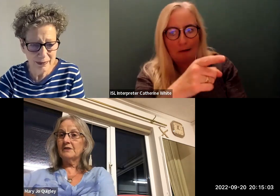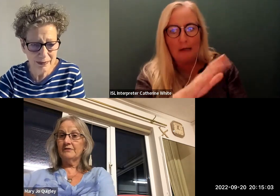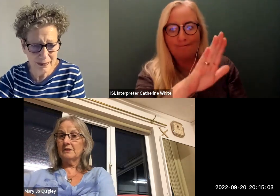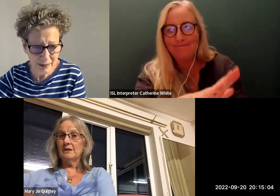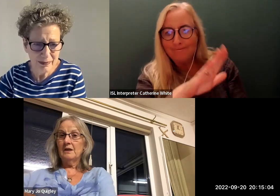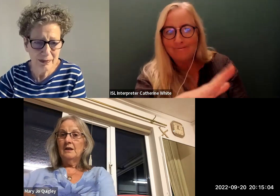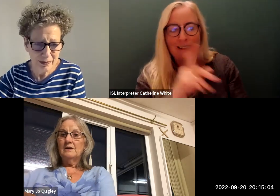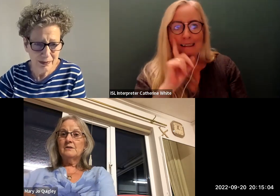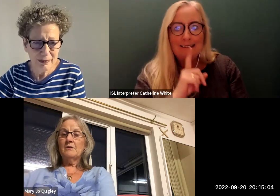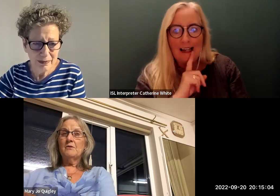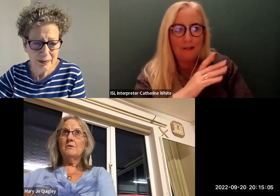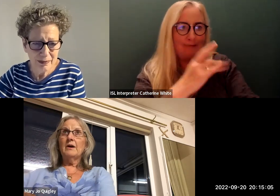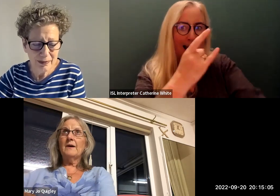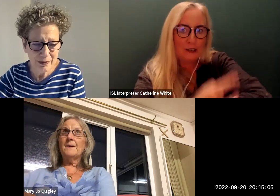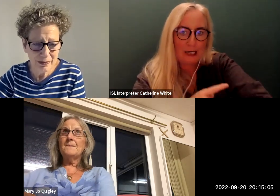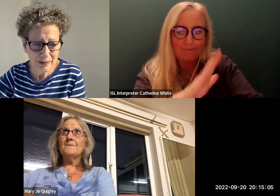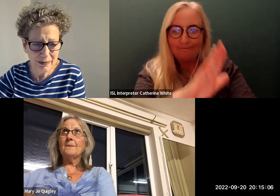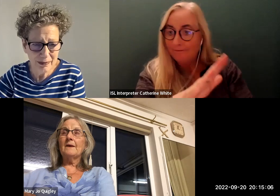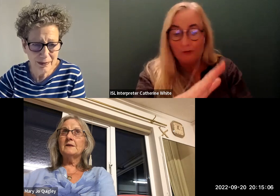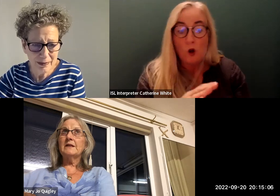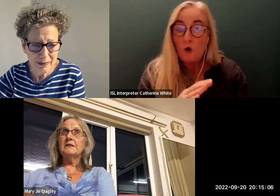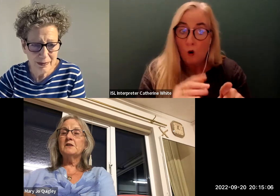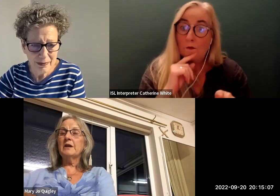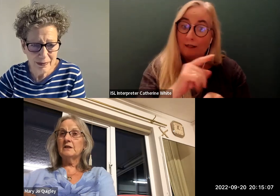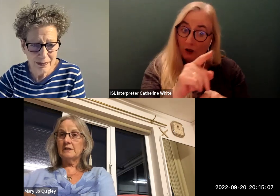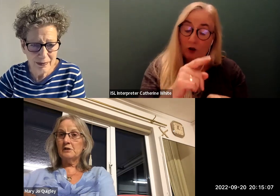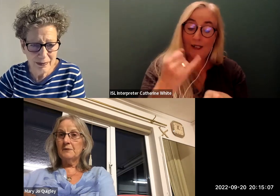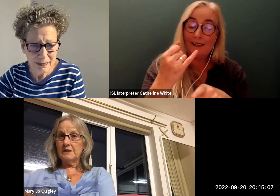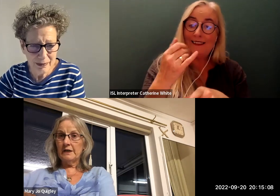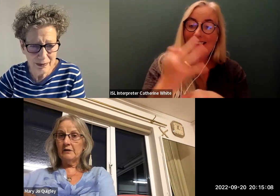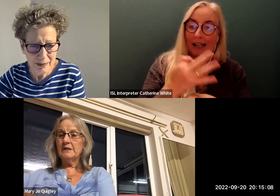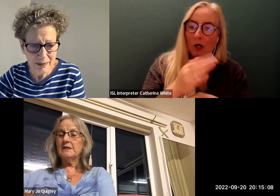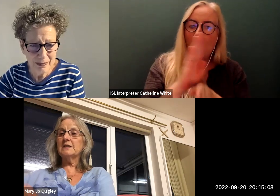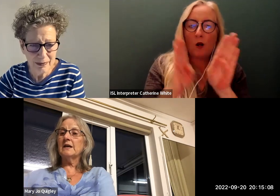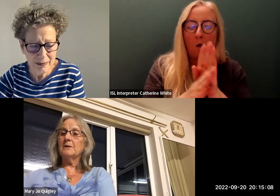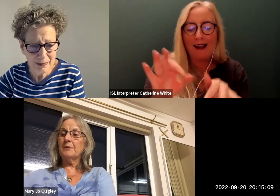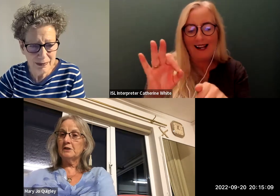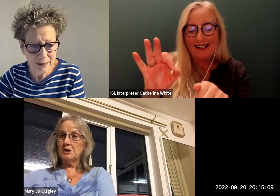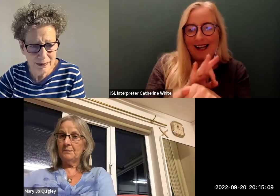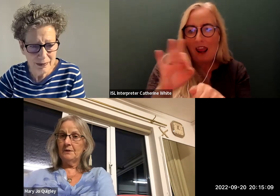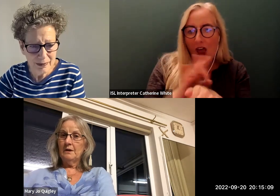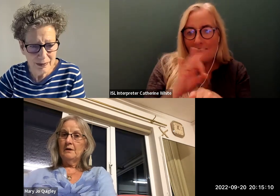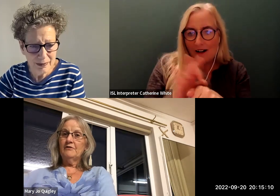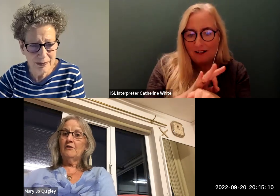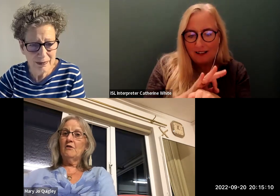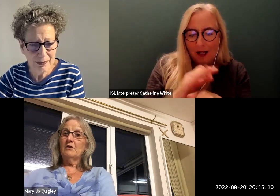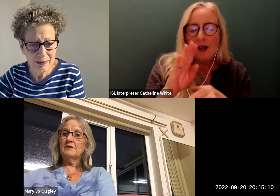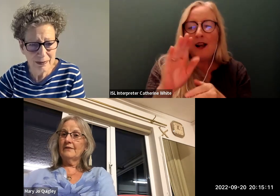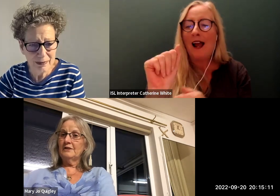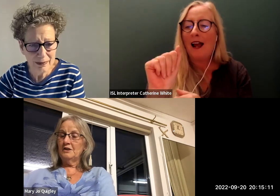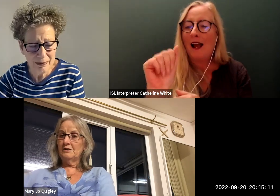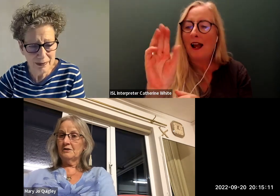of deafness. So Daddy trained then to be a tailor. He did an apprenticeship